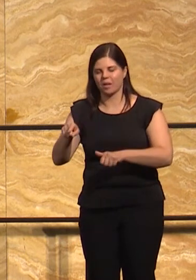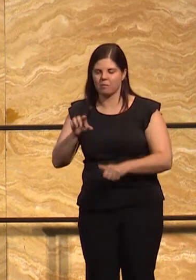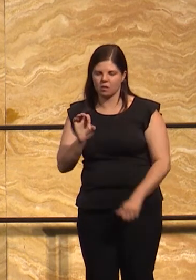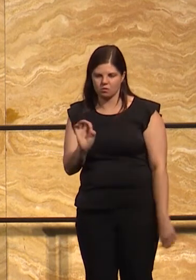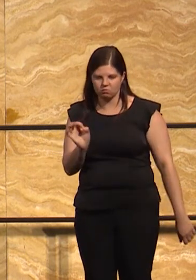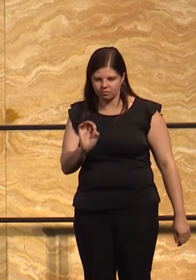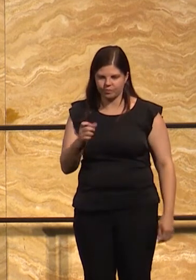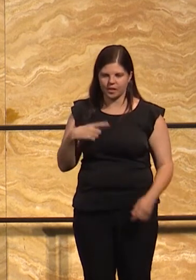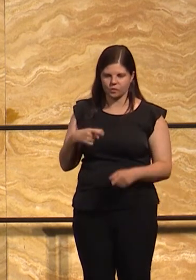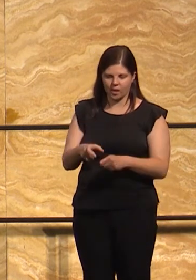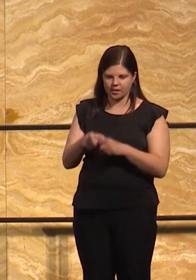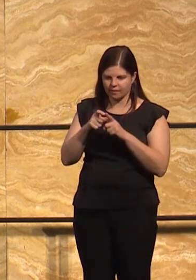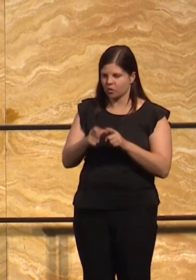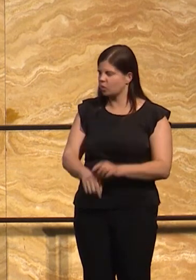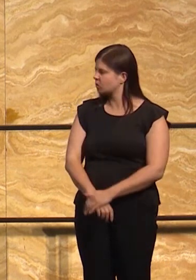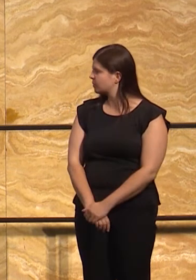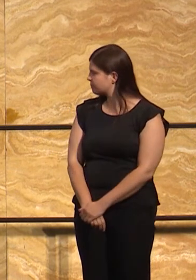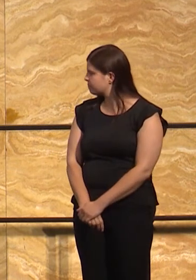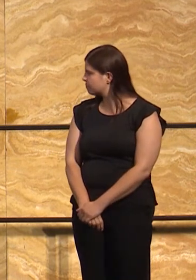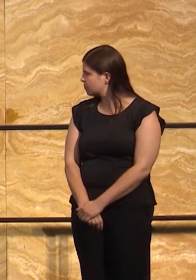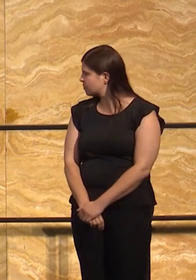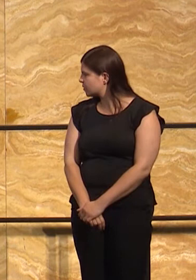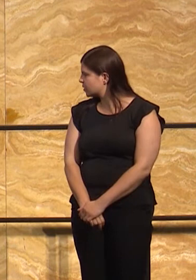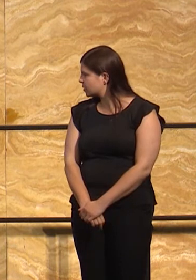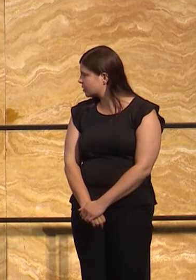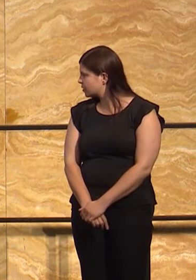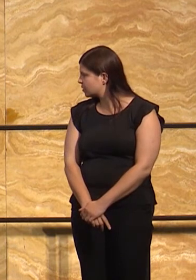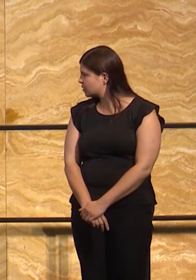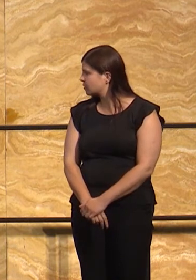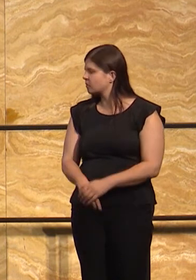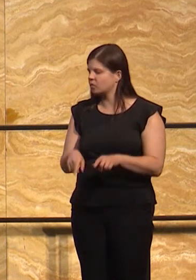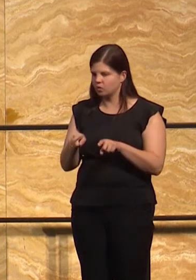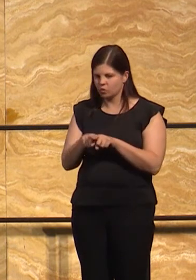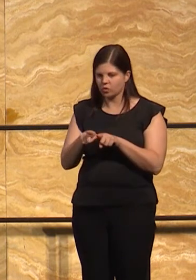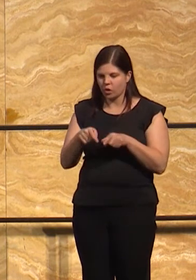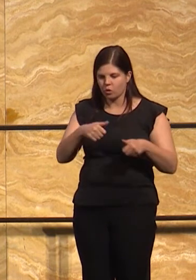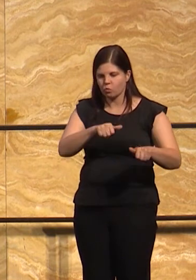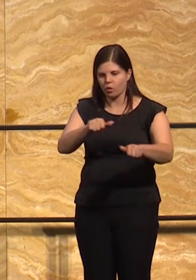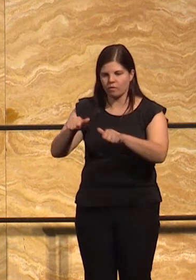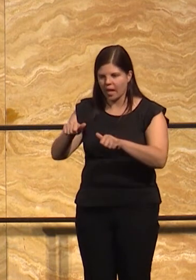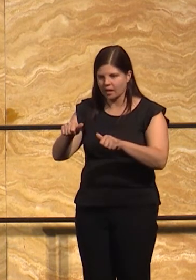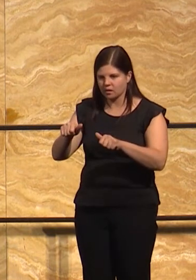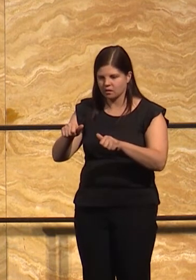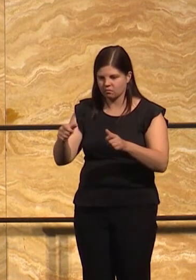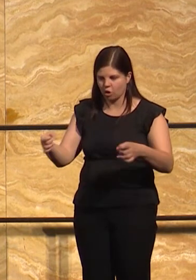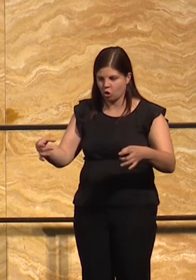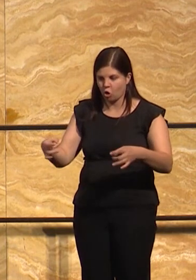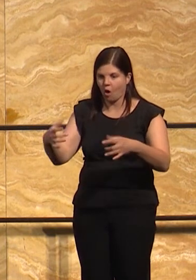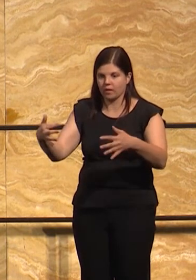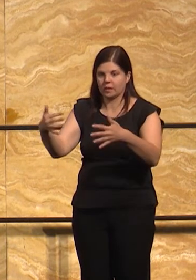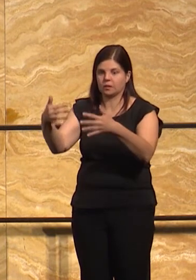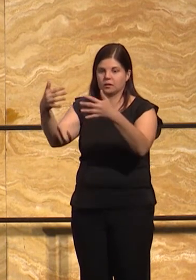But what's the path to prevention, to preventing the escalation of conflict? I think you need